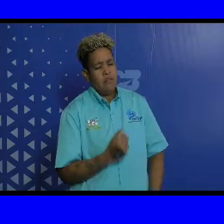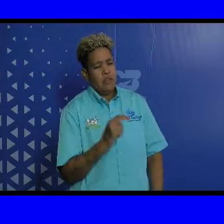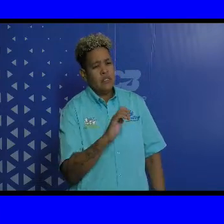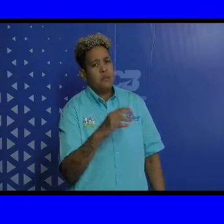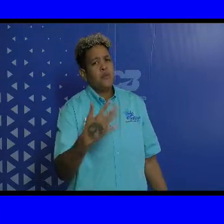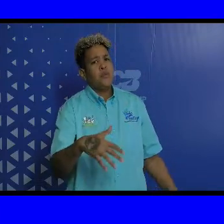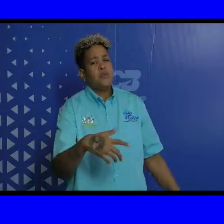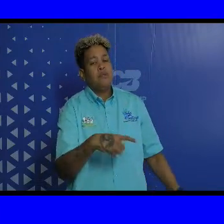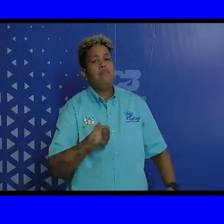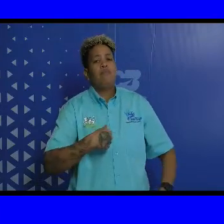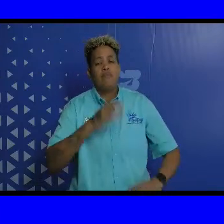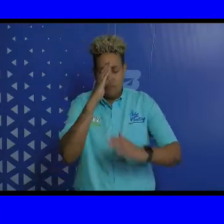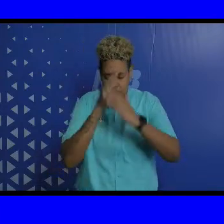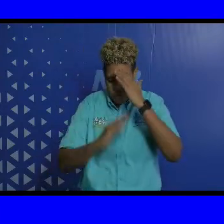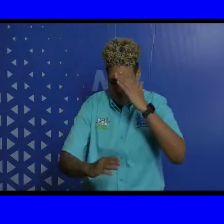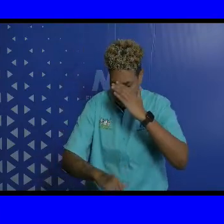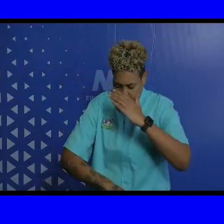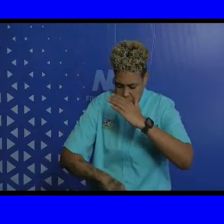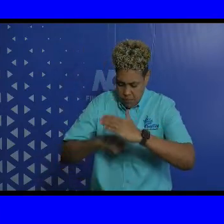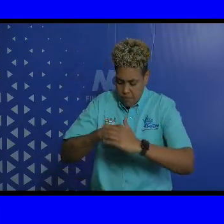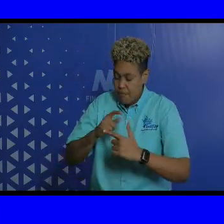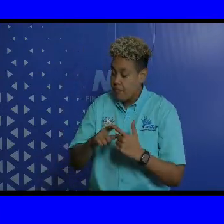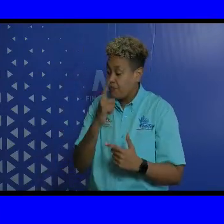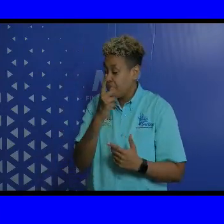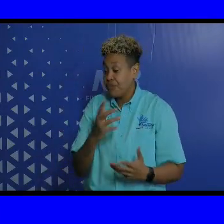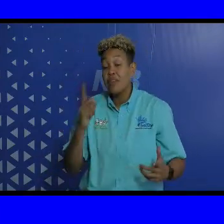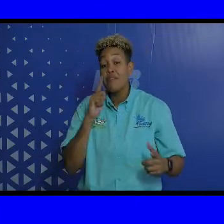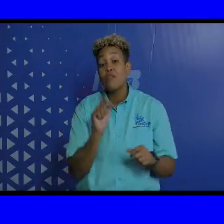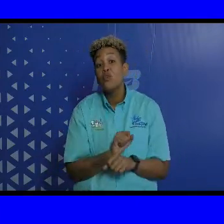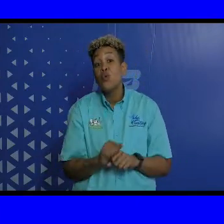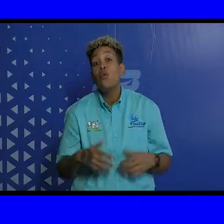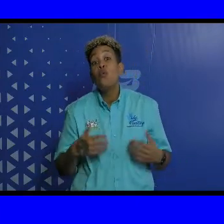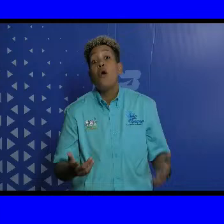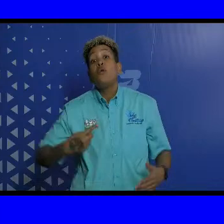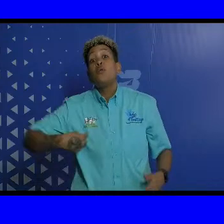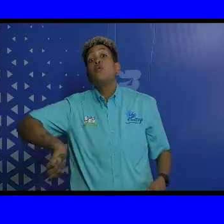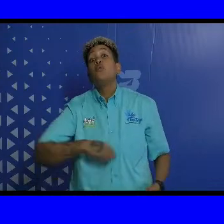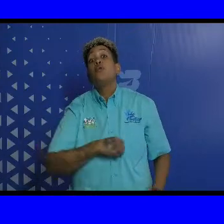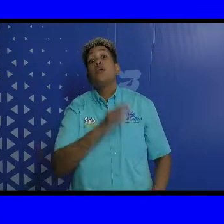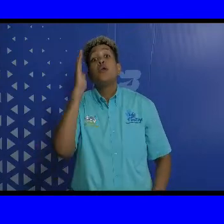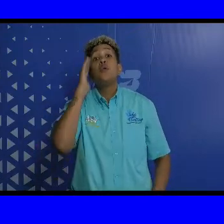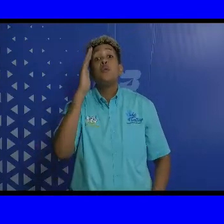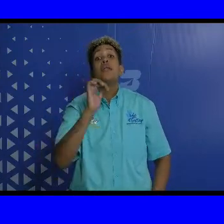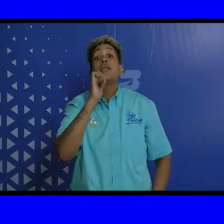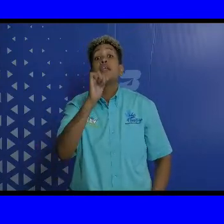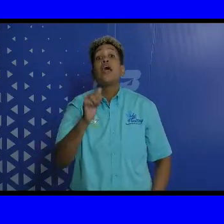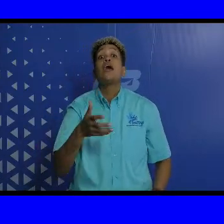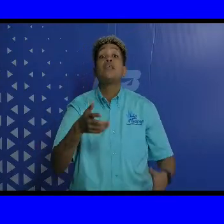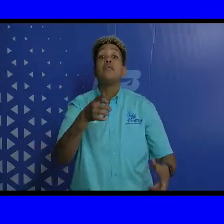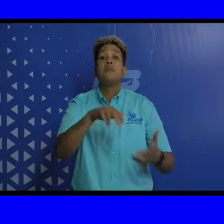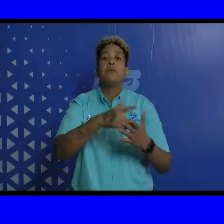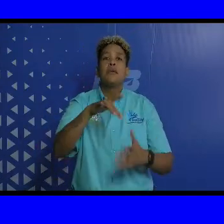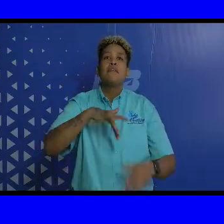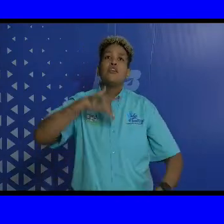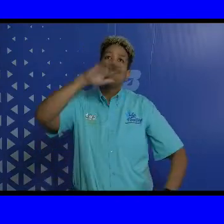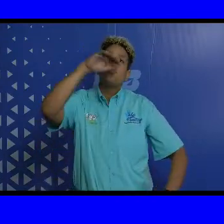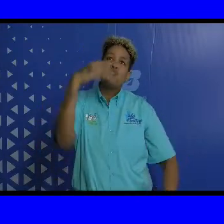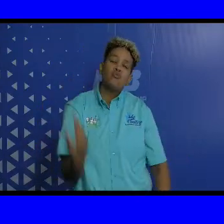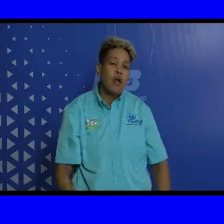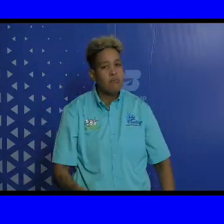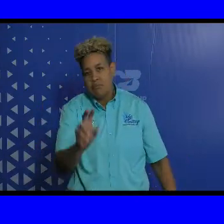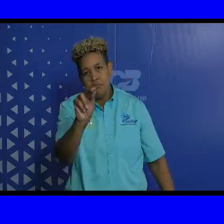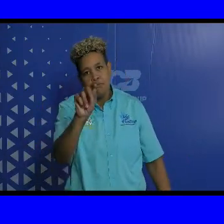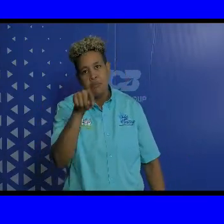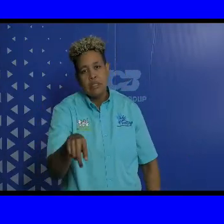humbled and proud. And one thing is for sure, we will not let you down. This is